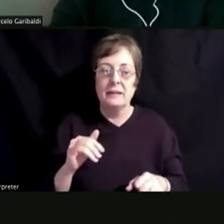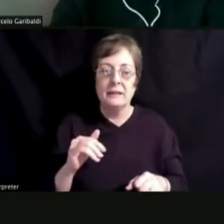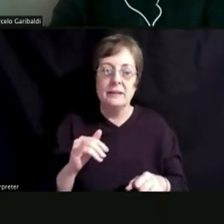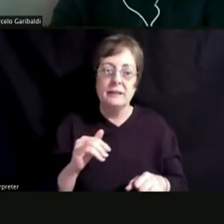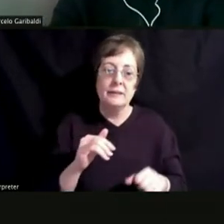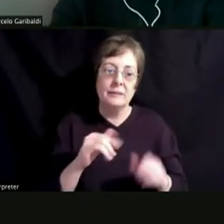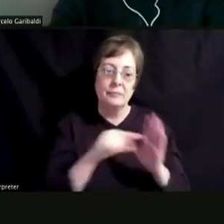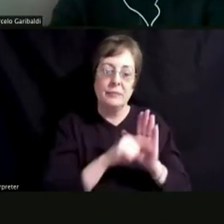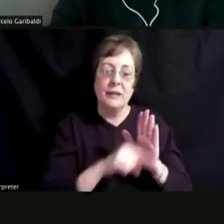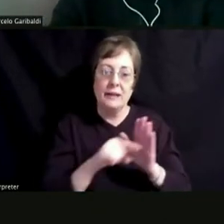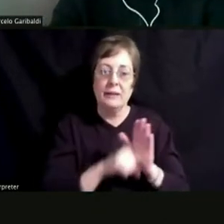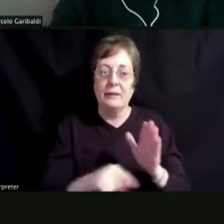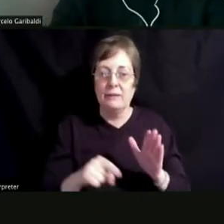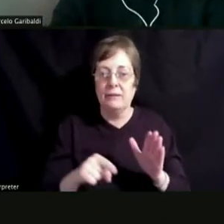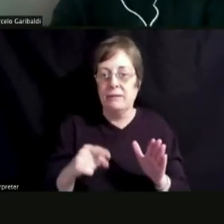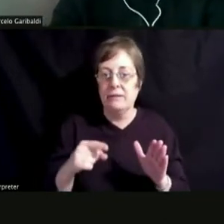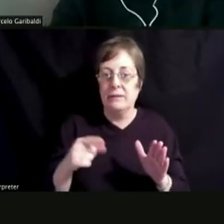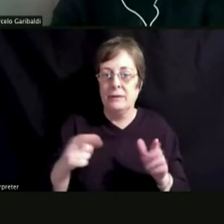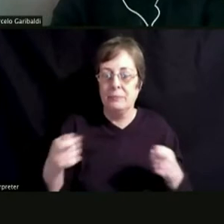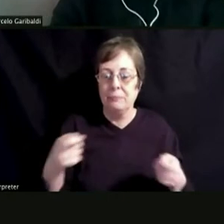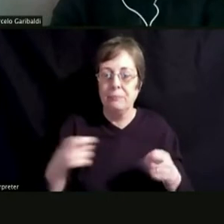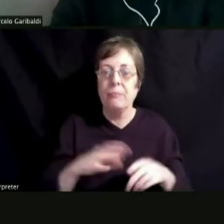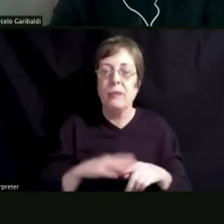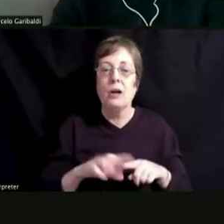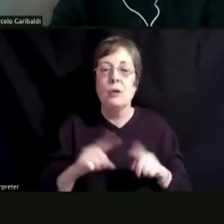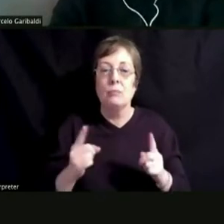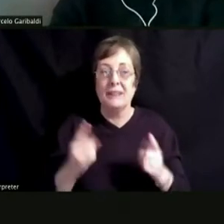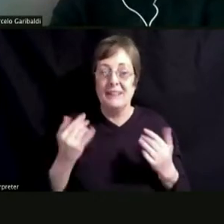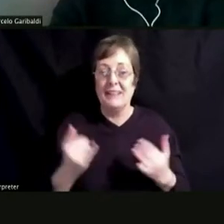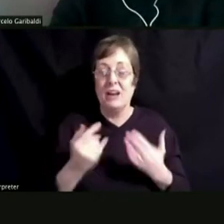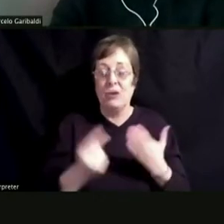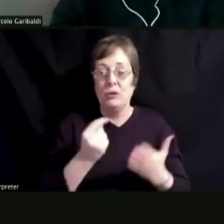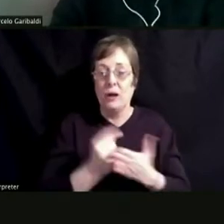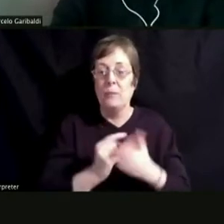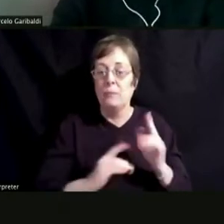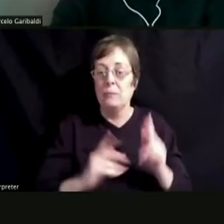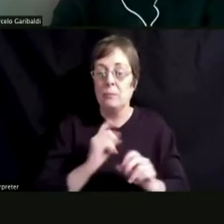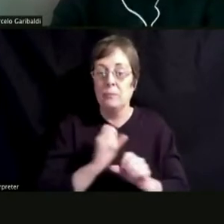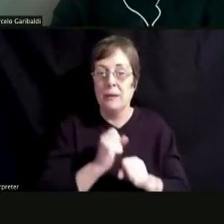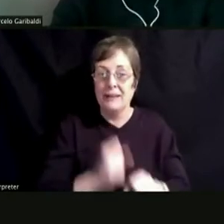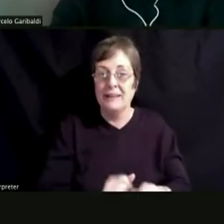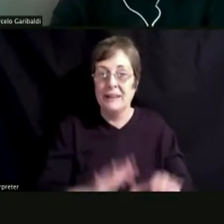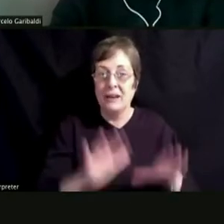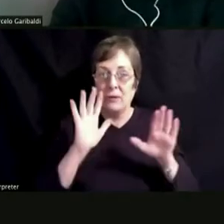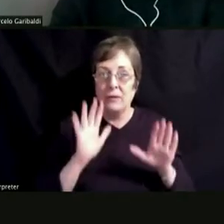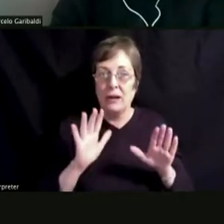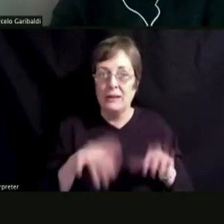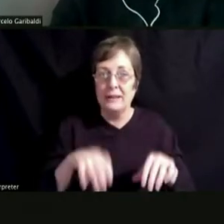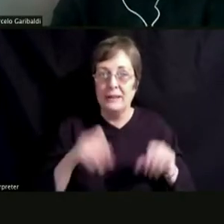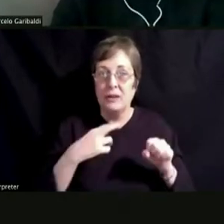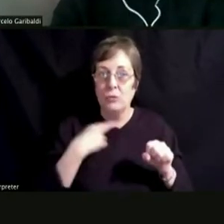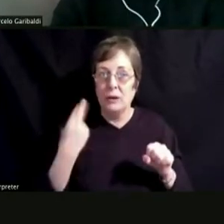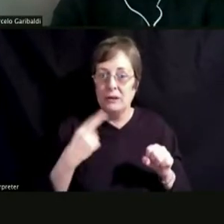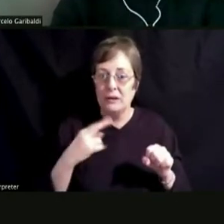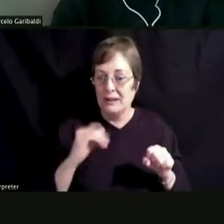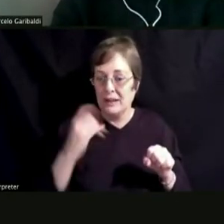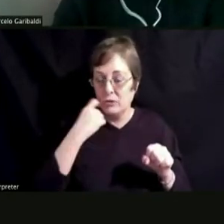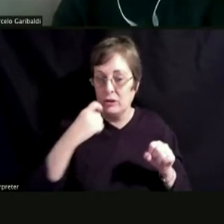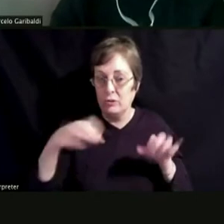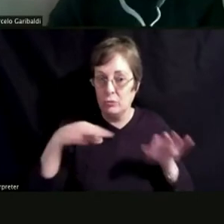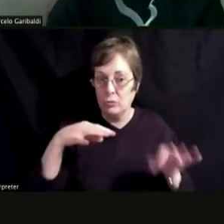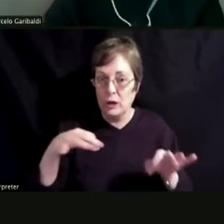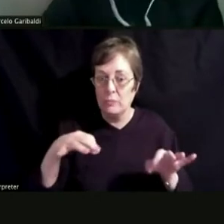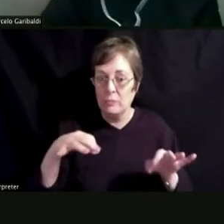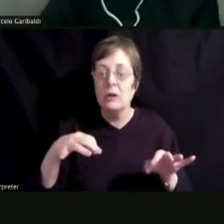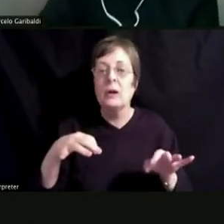times like this, the people that are making the sacrifice, like the ones I just described, I think it's really shed light